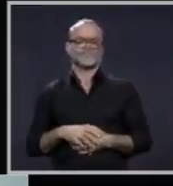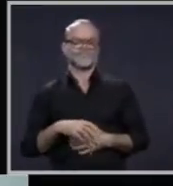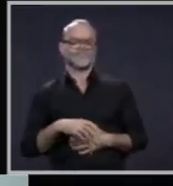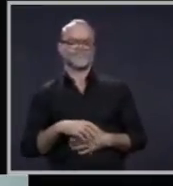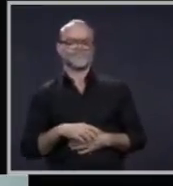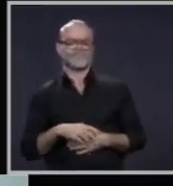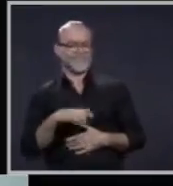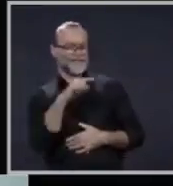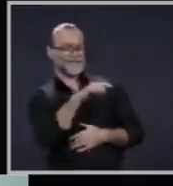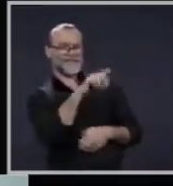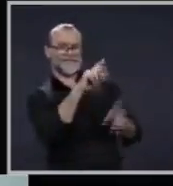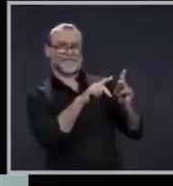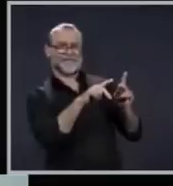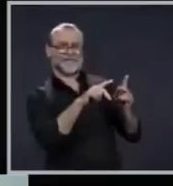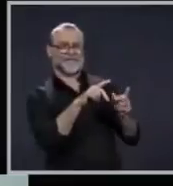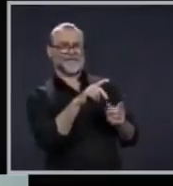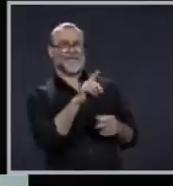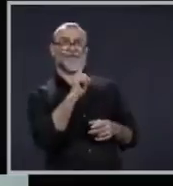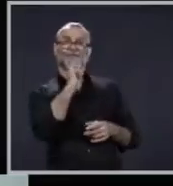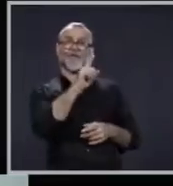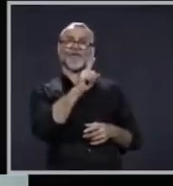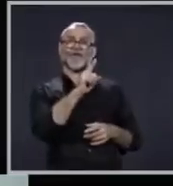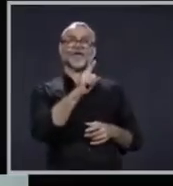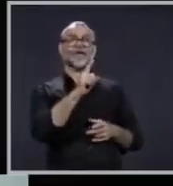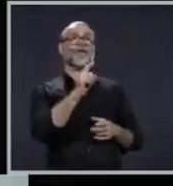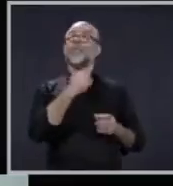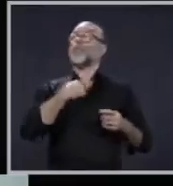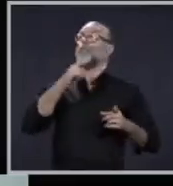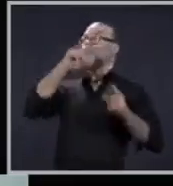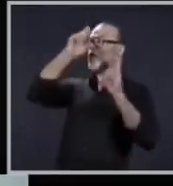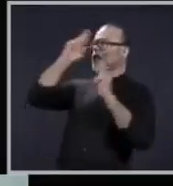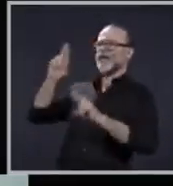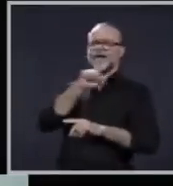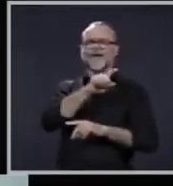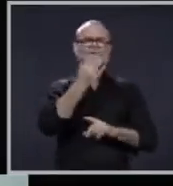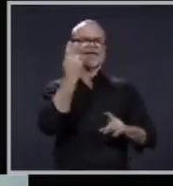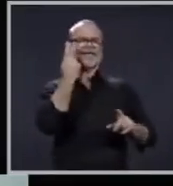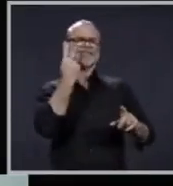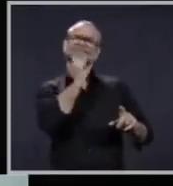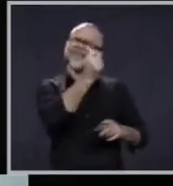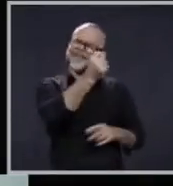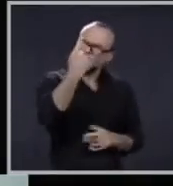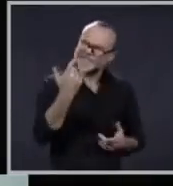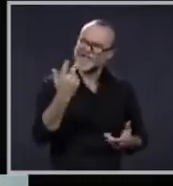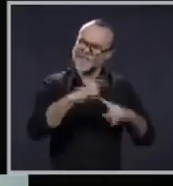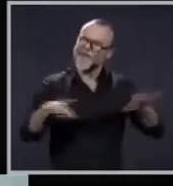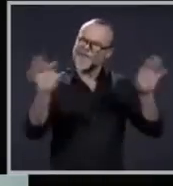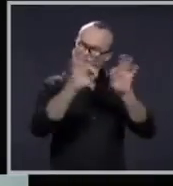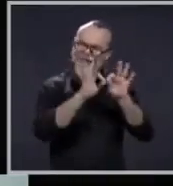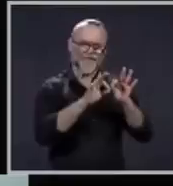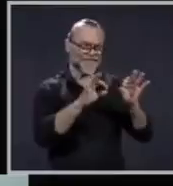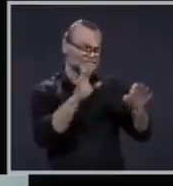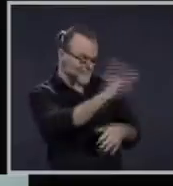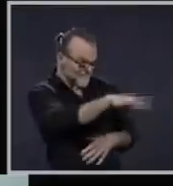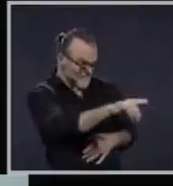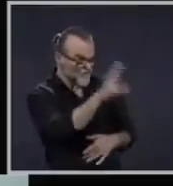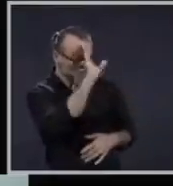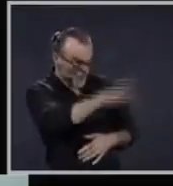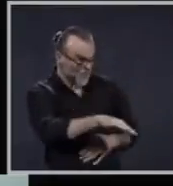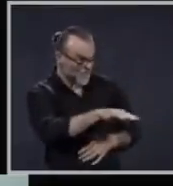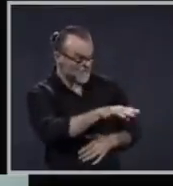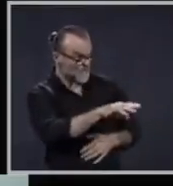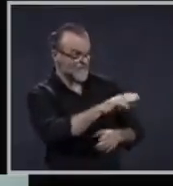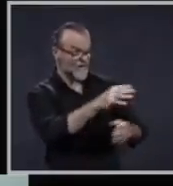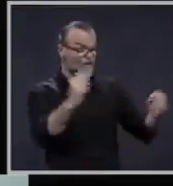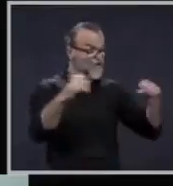more patients because you've been in a park and you didn't respect, because more people are going to be sick and there's a certain